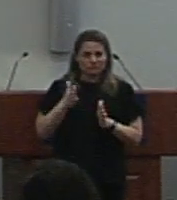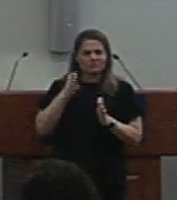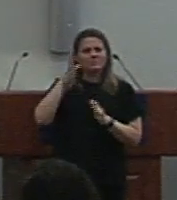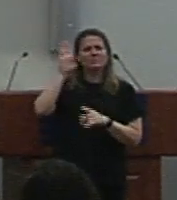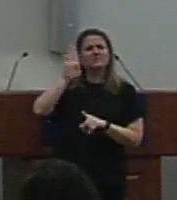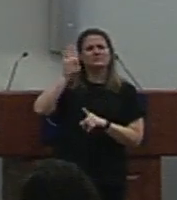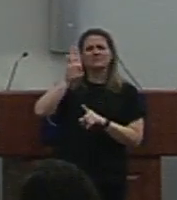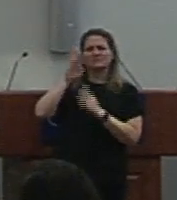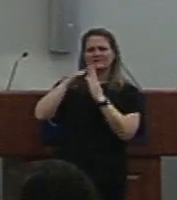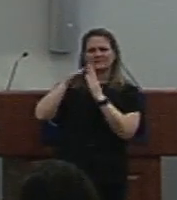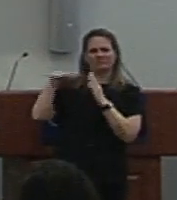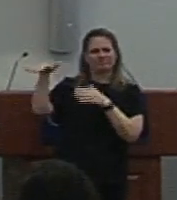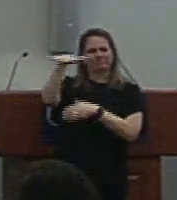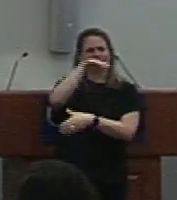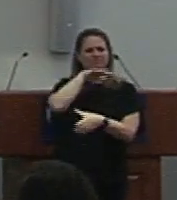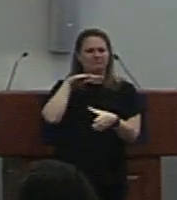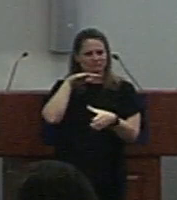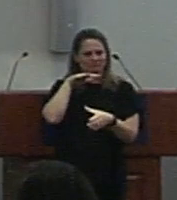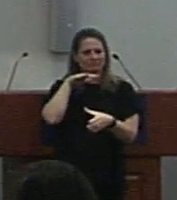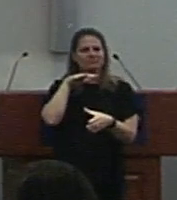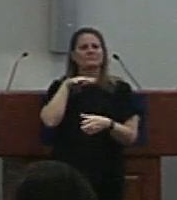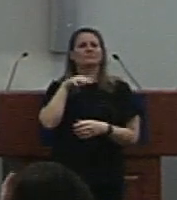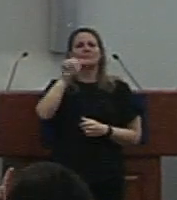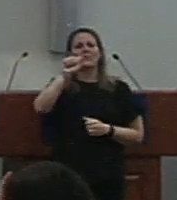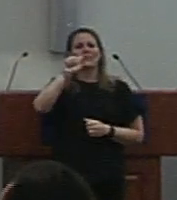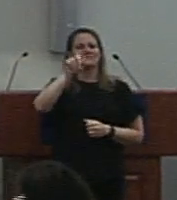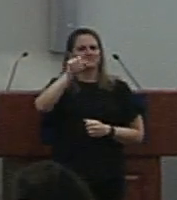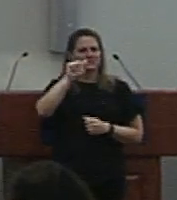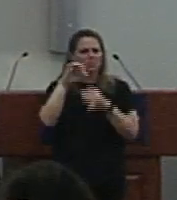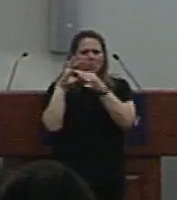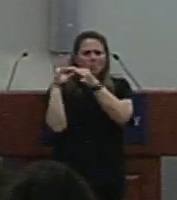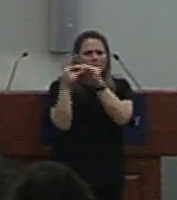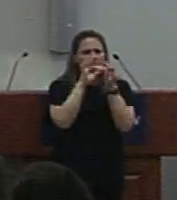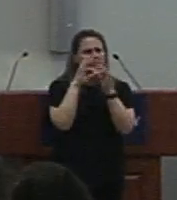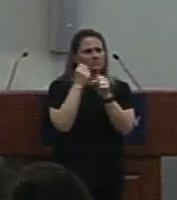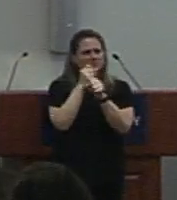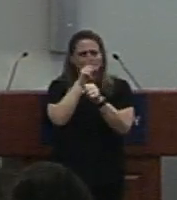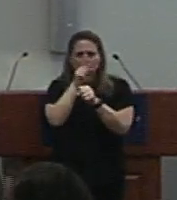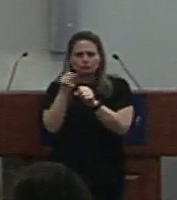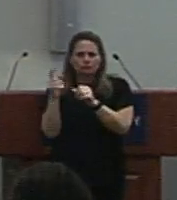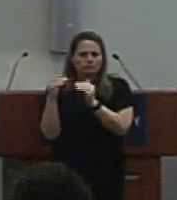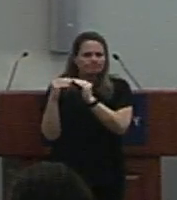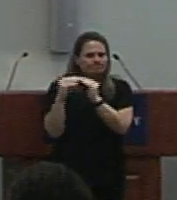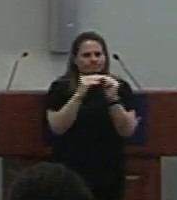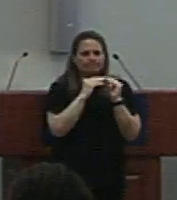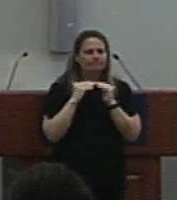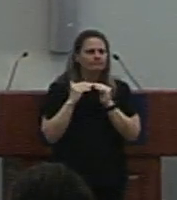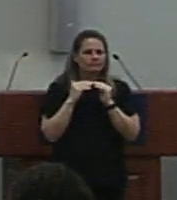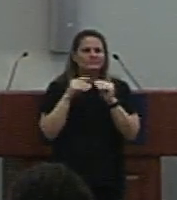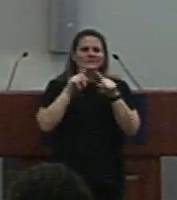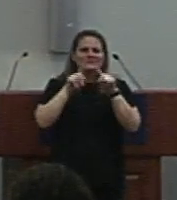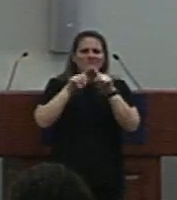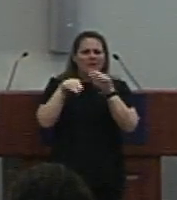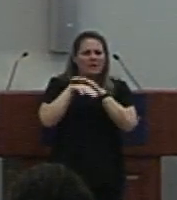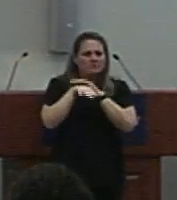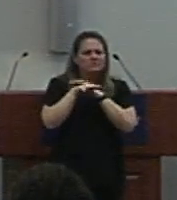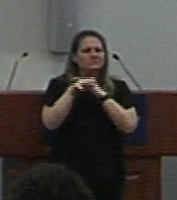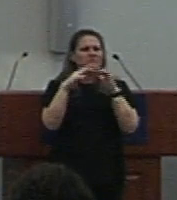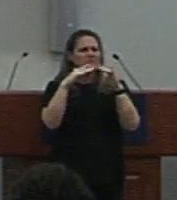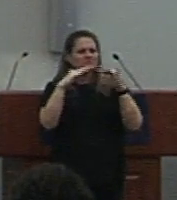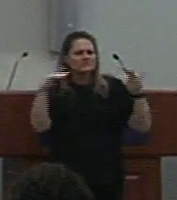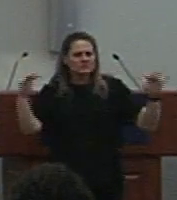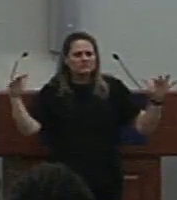ensuring that everything overseen by the City of Boston is accessible and inclusive. This is everything from streets and sidewalks to programs